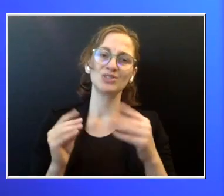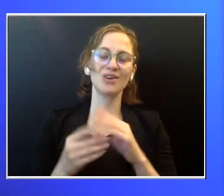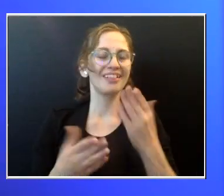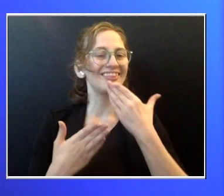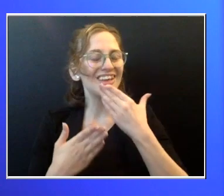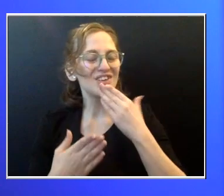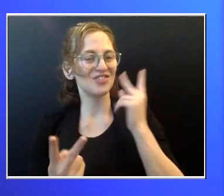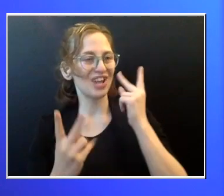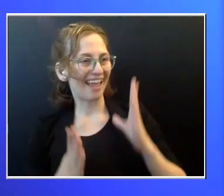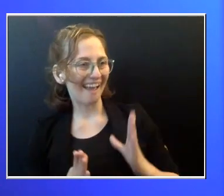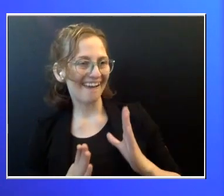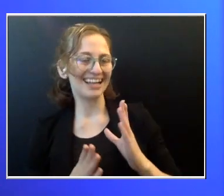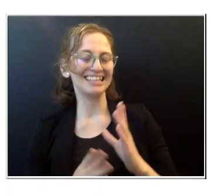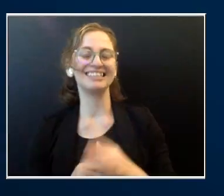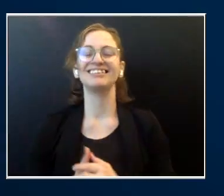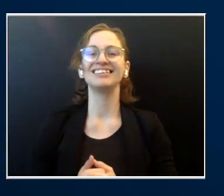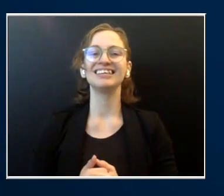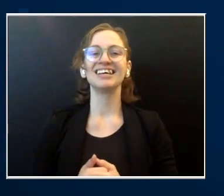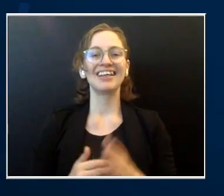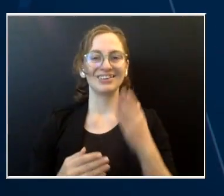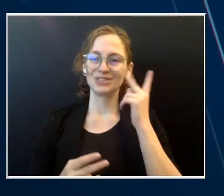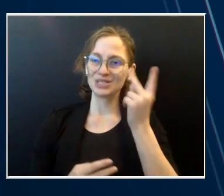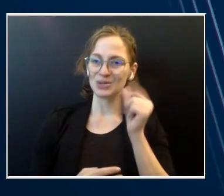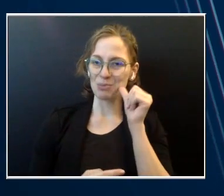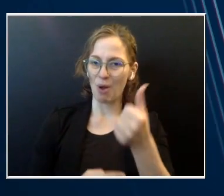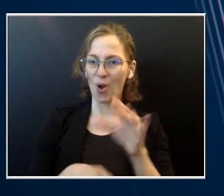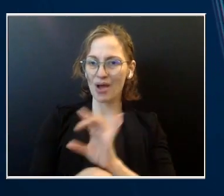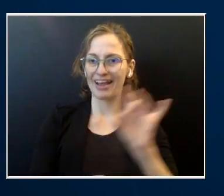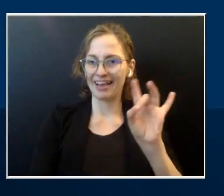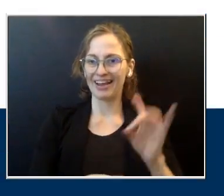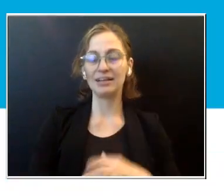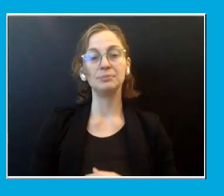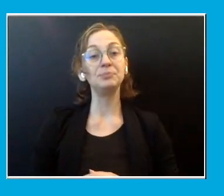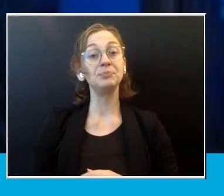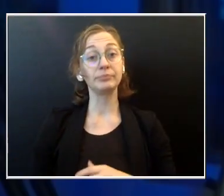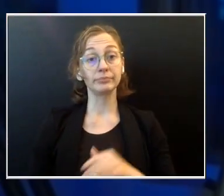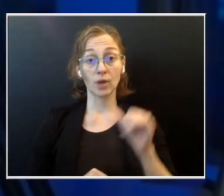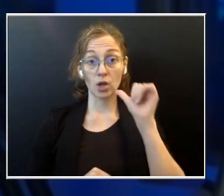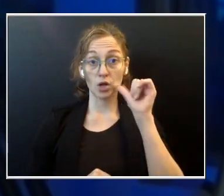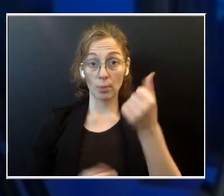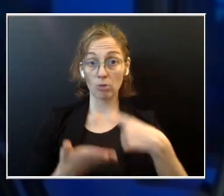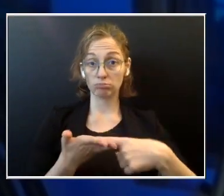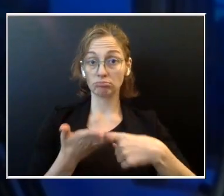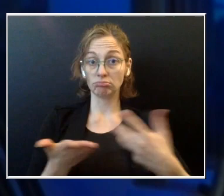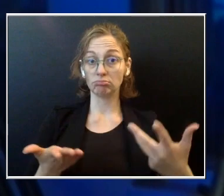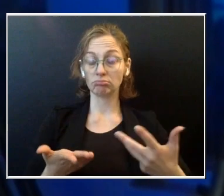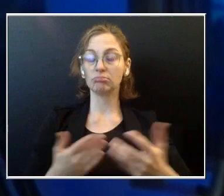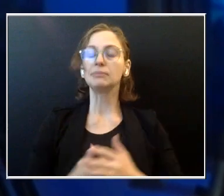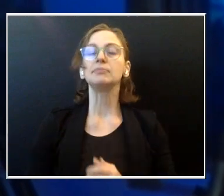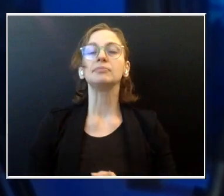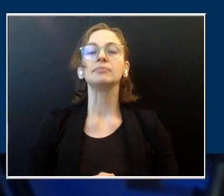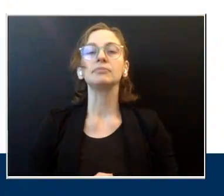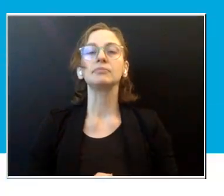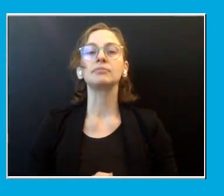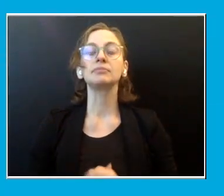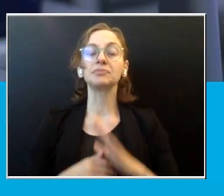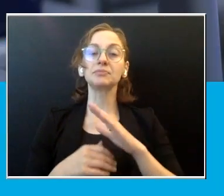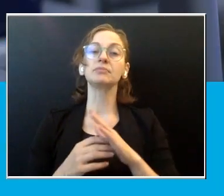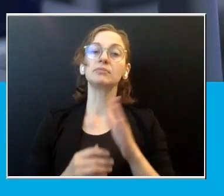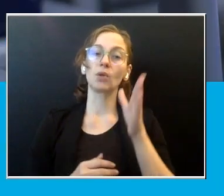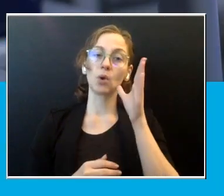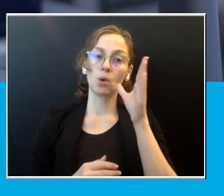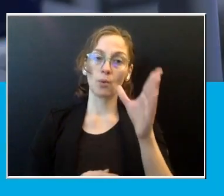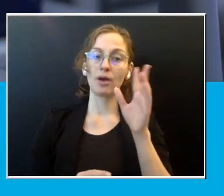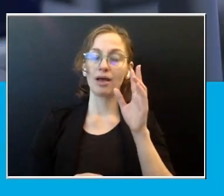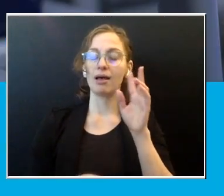today. We'll see you back here tomorrow at 8. Coming up tomorrow on the Morning Medical Update. I'm Jessica Lovell. On the next Morning Medical Update,